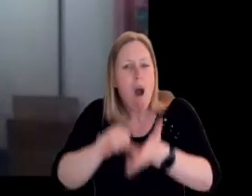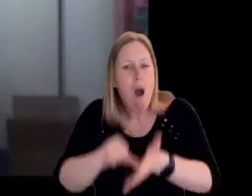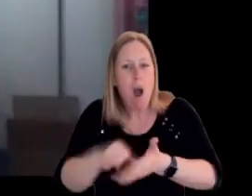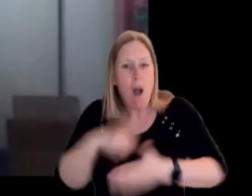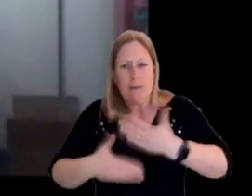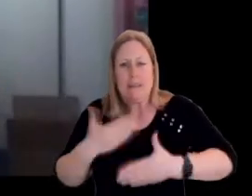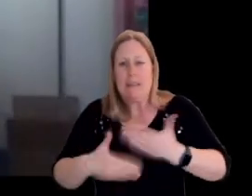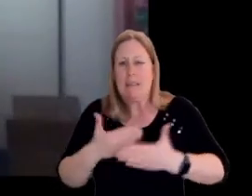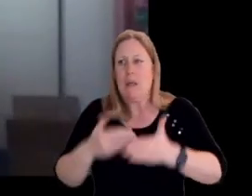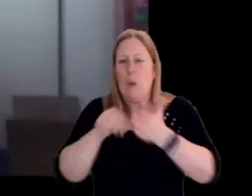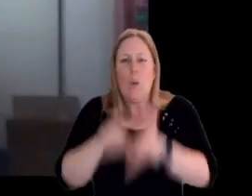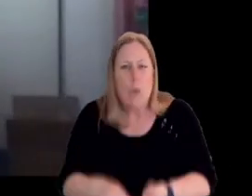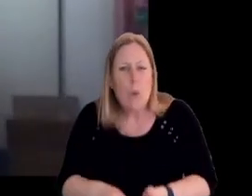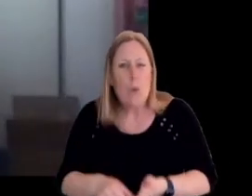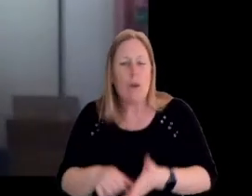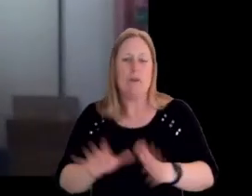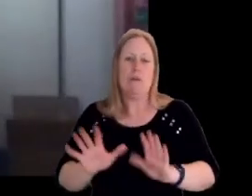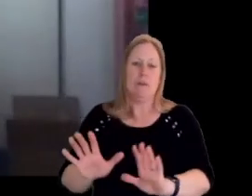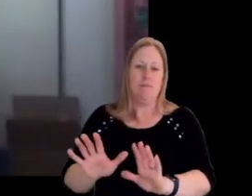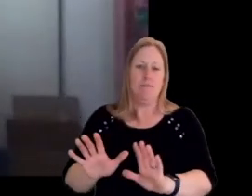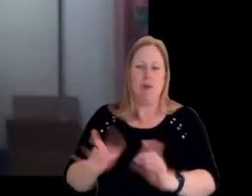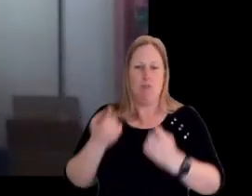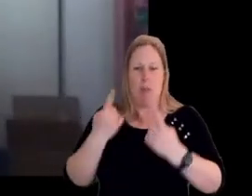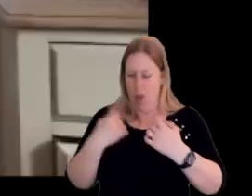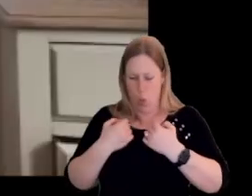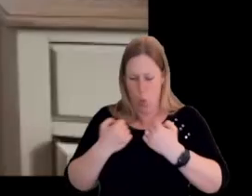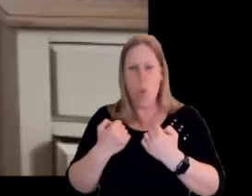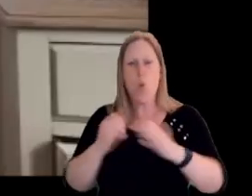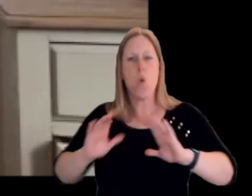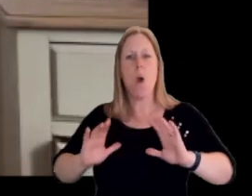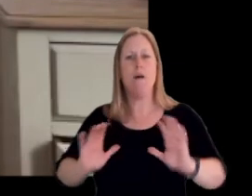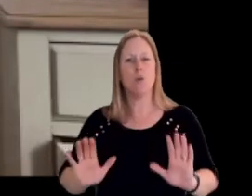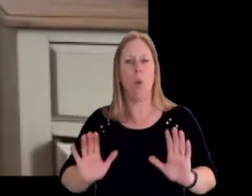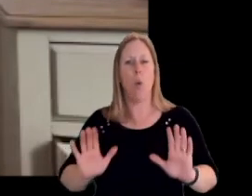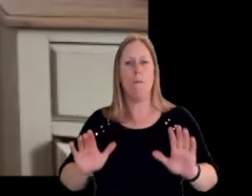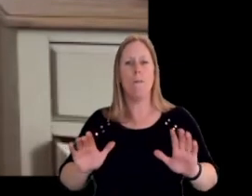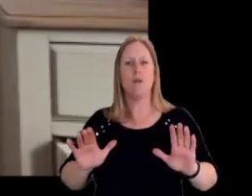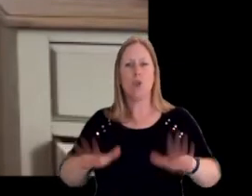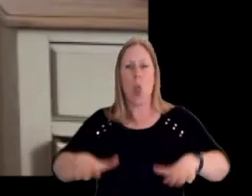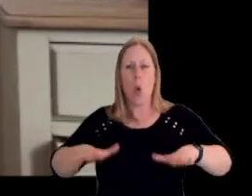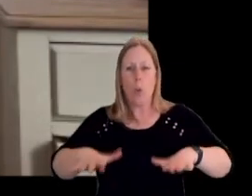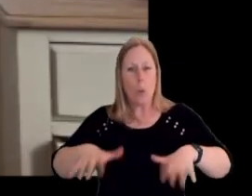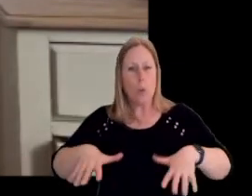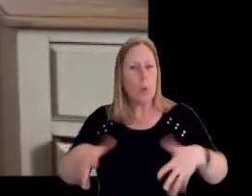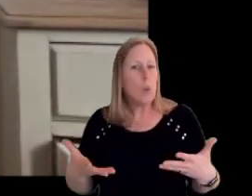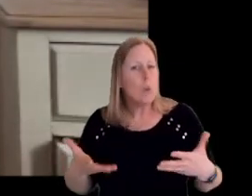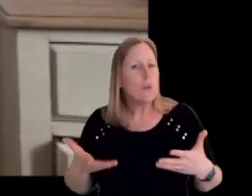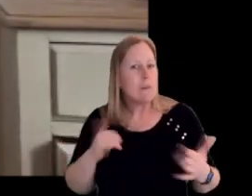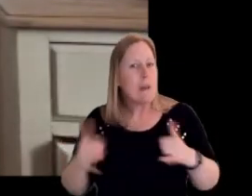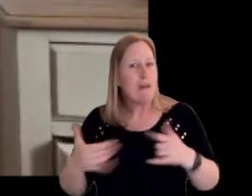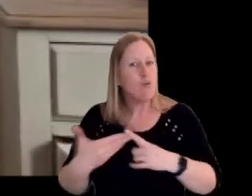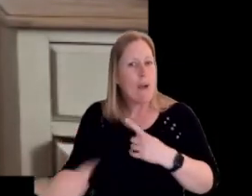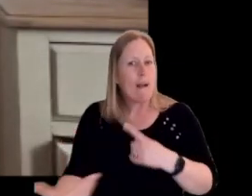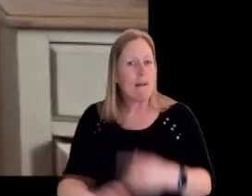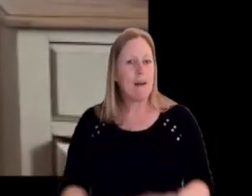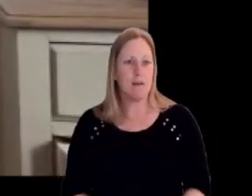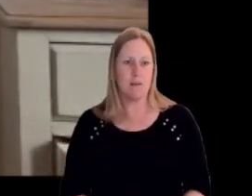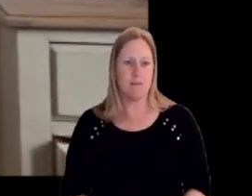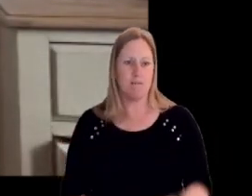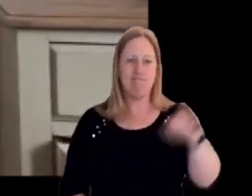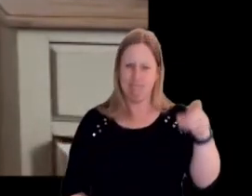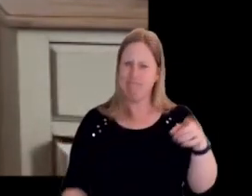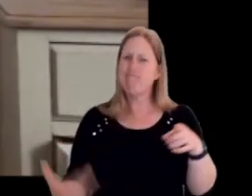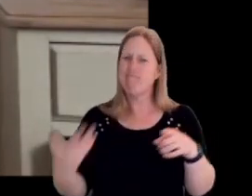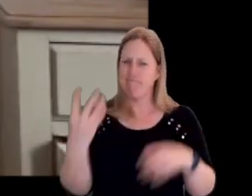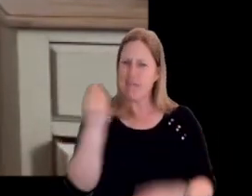go. And I always admire it when people can recognize that. I think there's something so important to notice